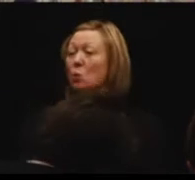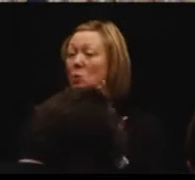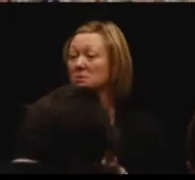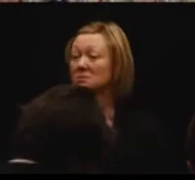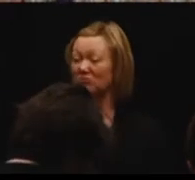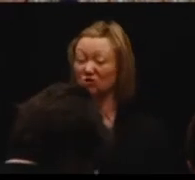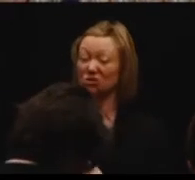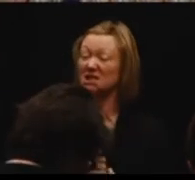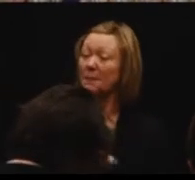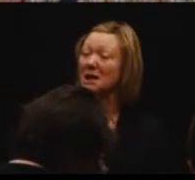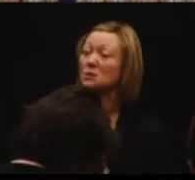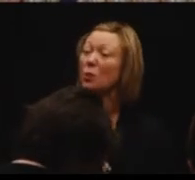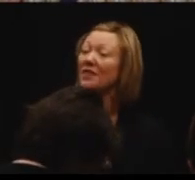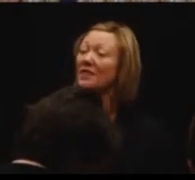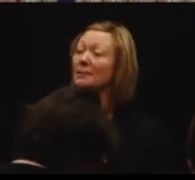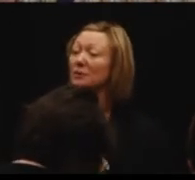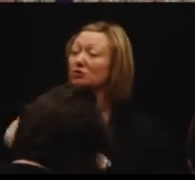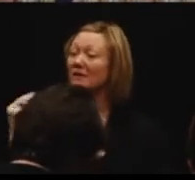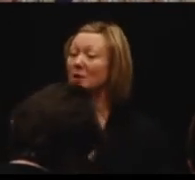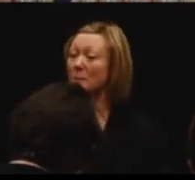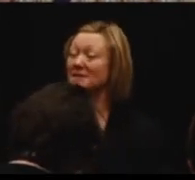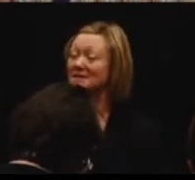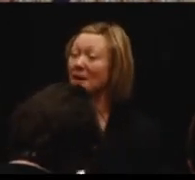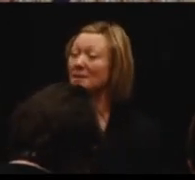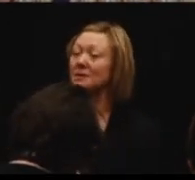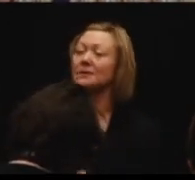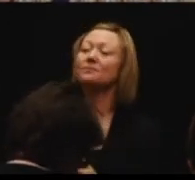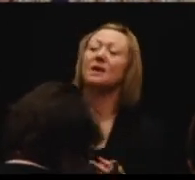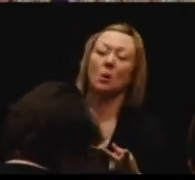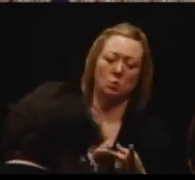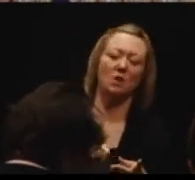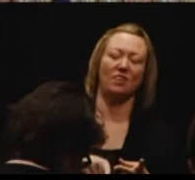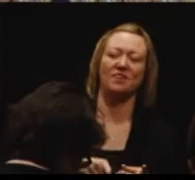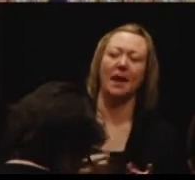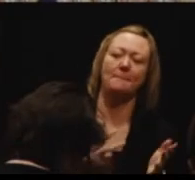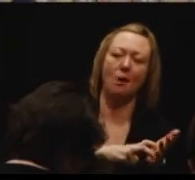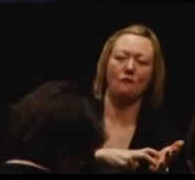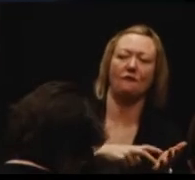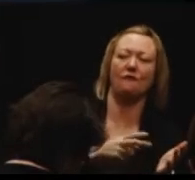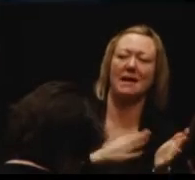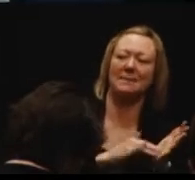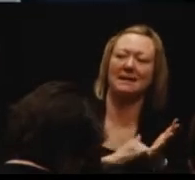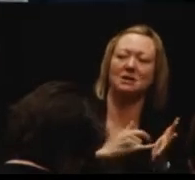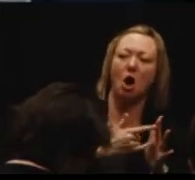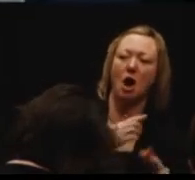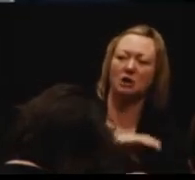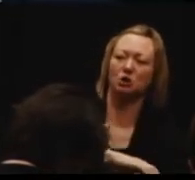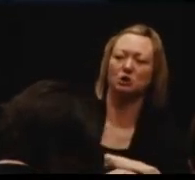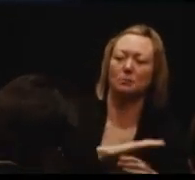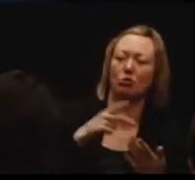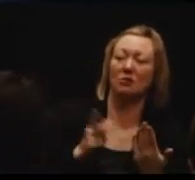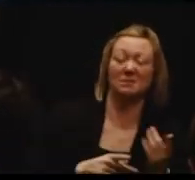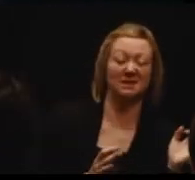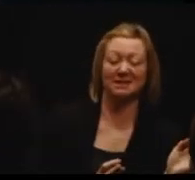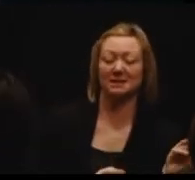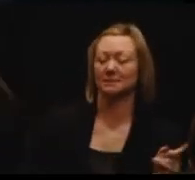And then also, at the same time, I know they also take advantage of the MSI internship program, which is excellent. Just jumping onto that, it's interesting